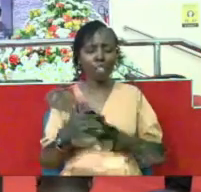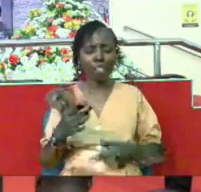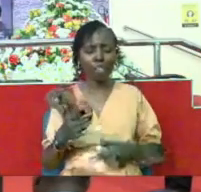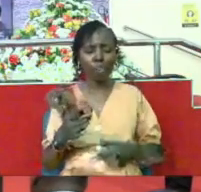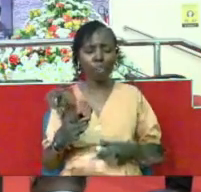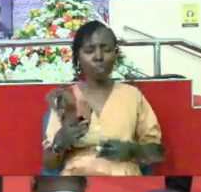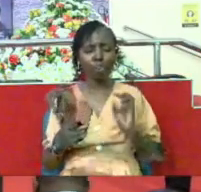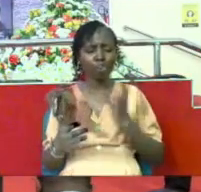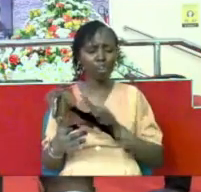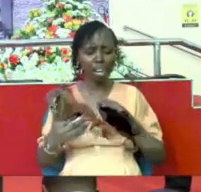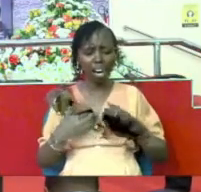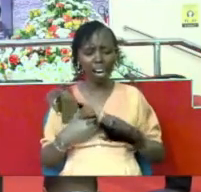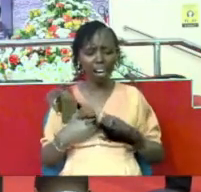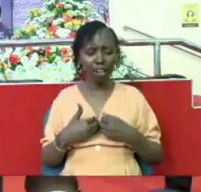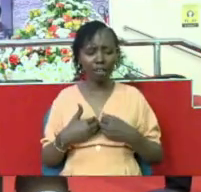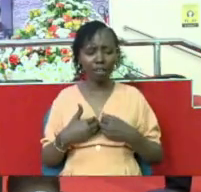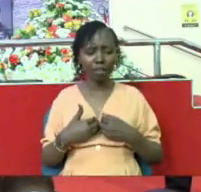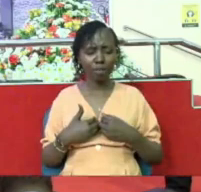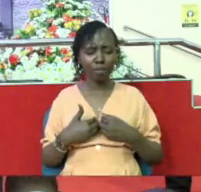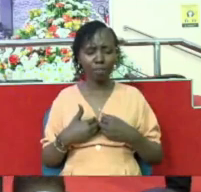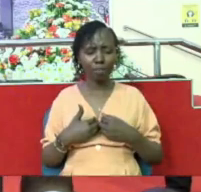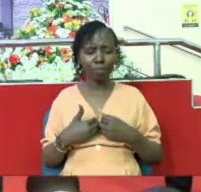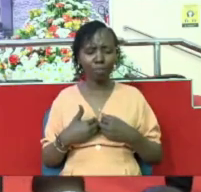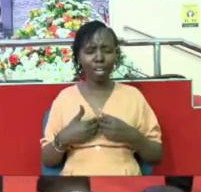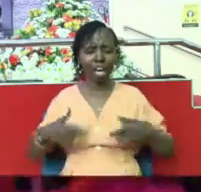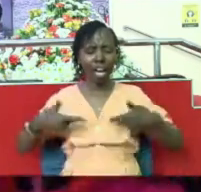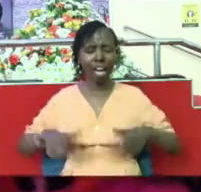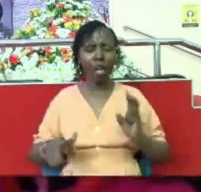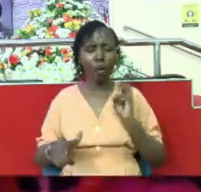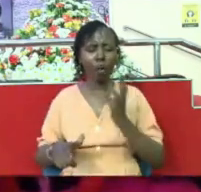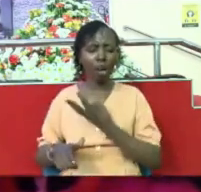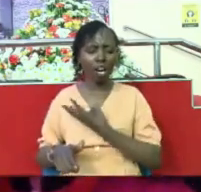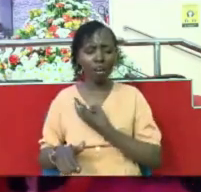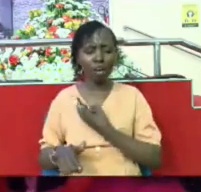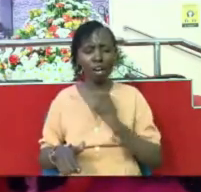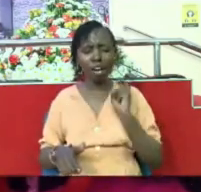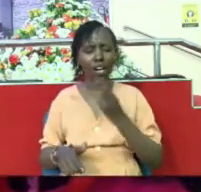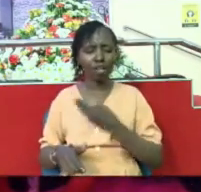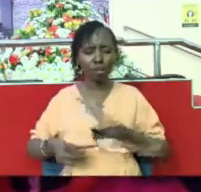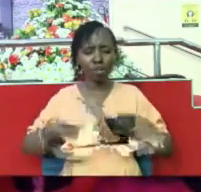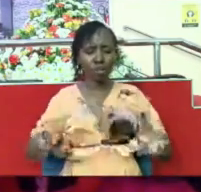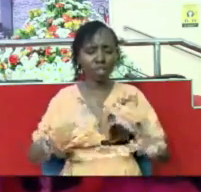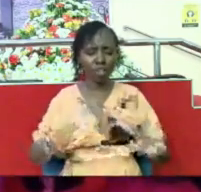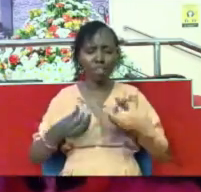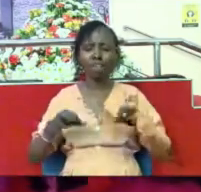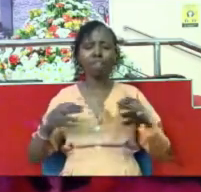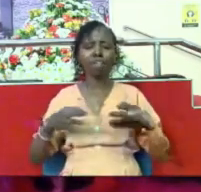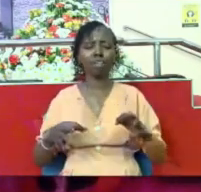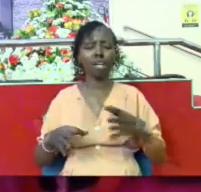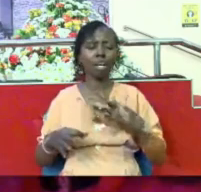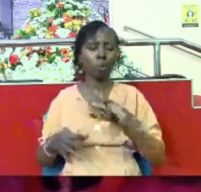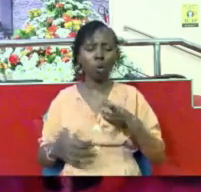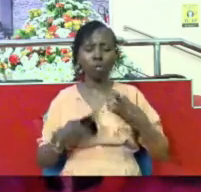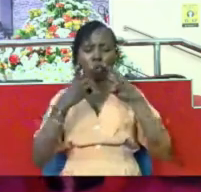na ikufurahishe zaidi, to give willingly. Tuweze kutoa tukitaka. And I want to declare as the shepherd of your people, na ninatangaza